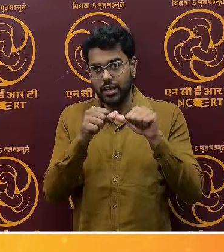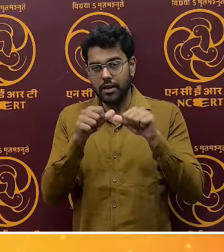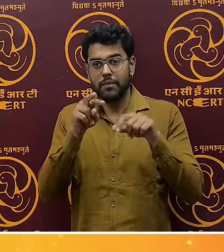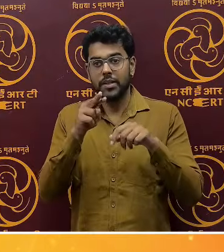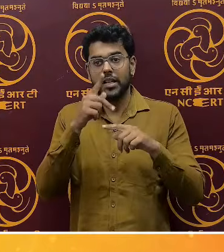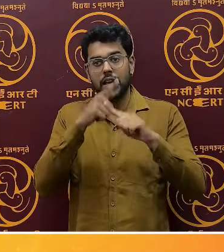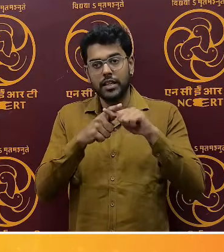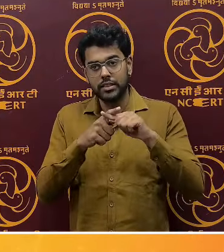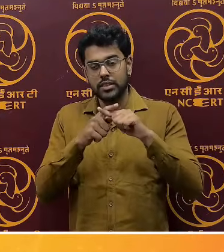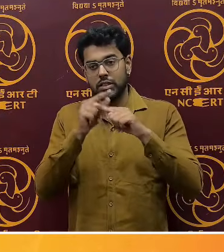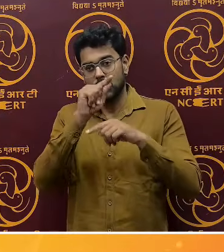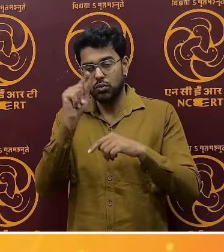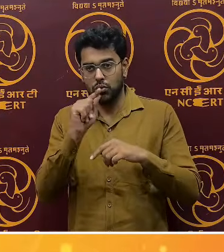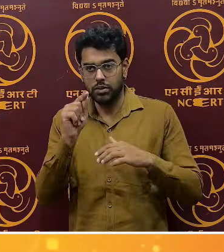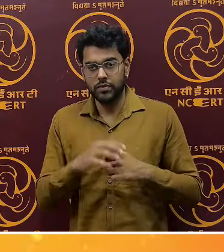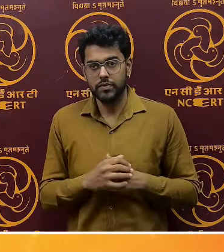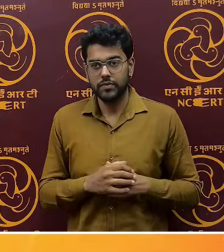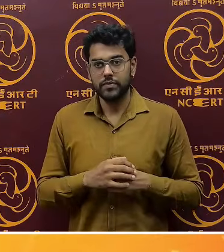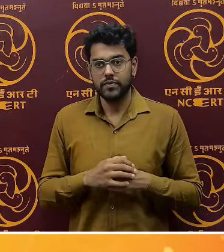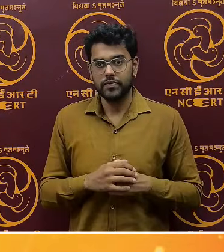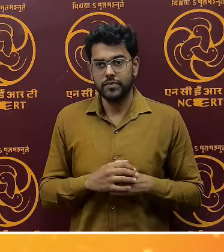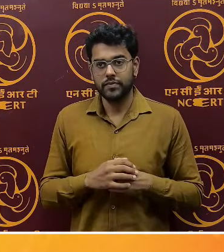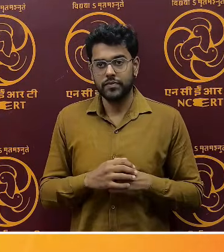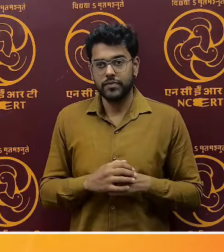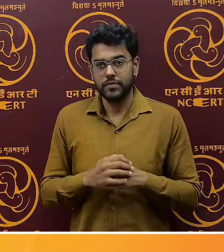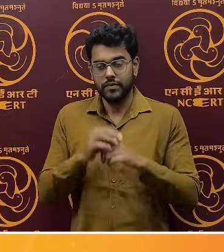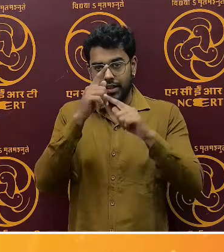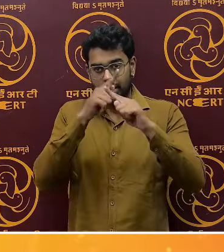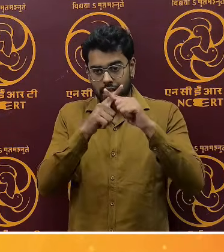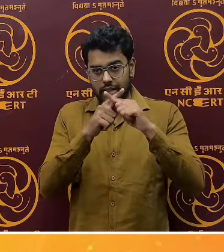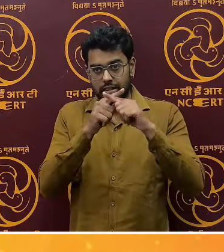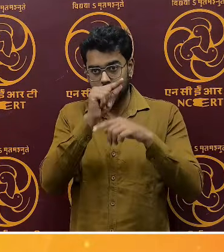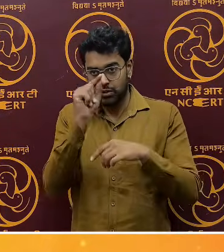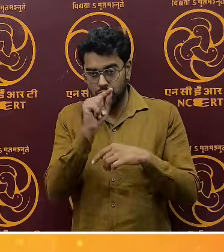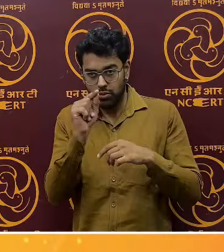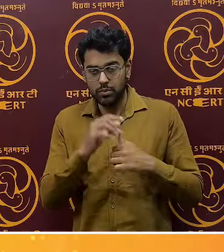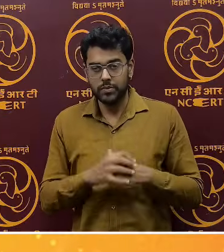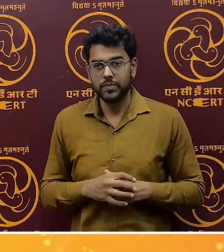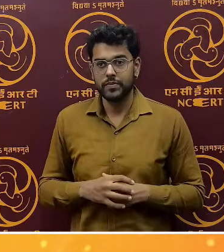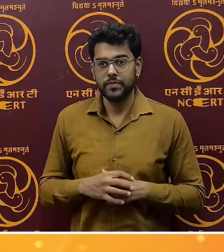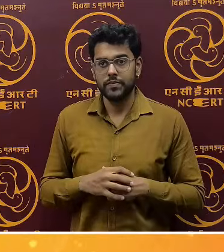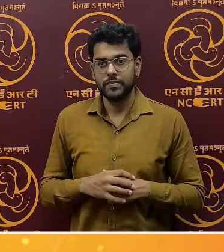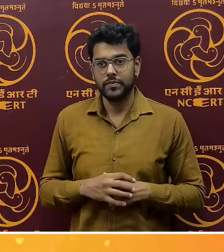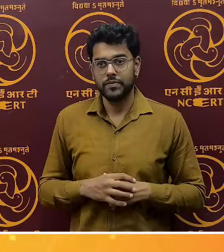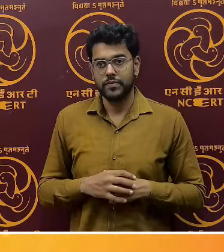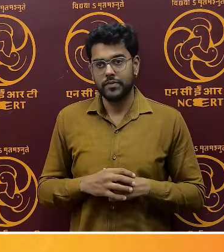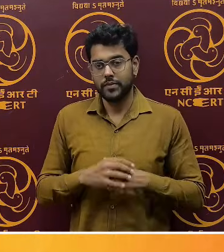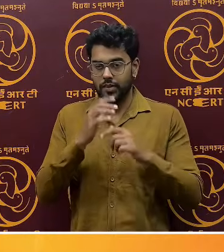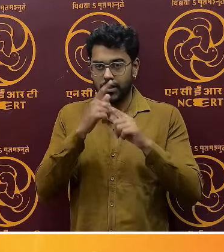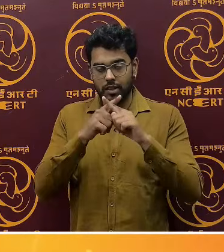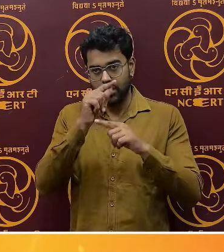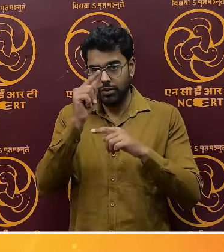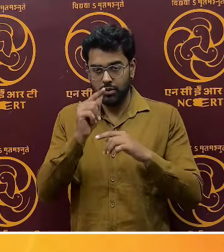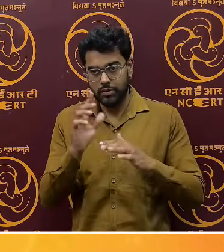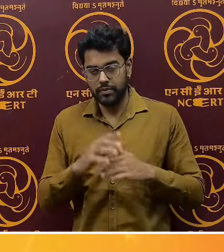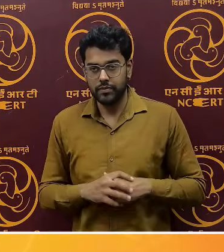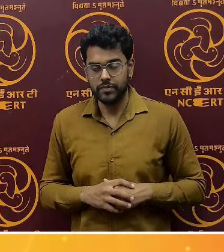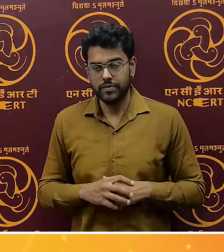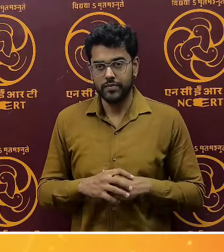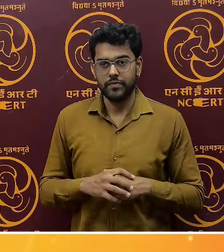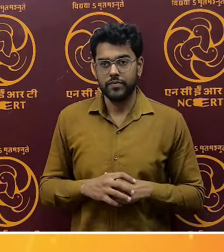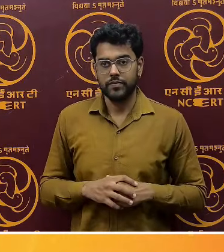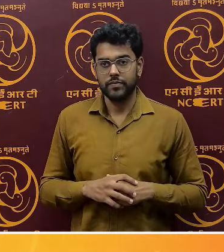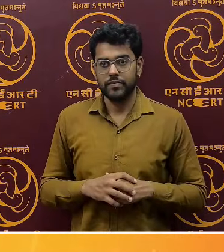square. So area of this square is whose side is x, its area will be x into x, that is x